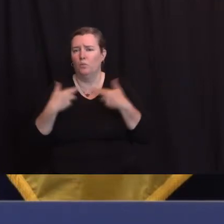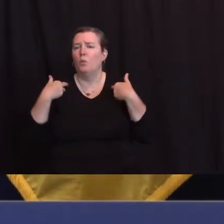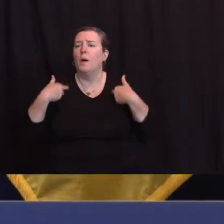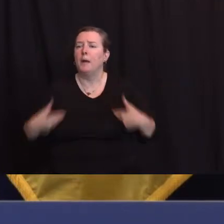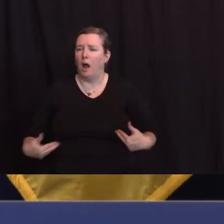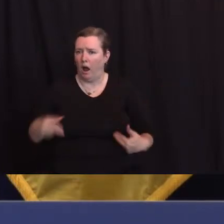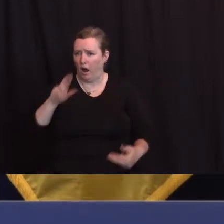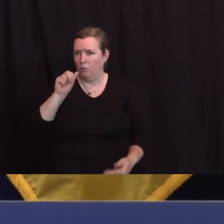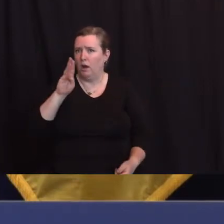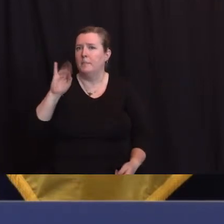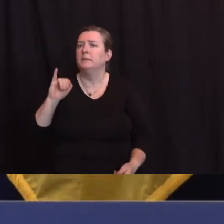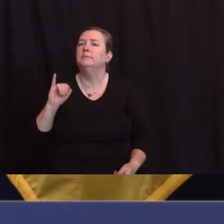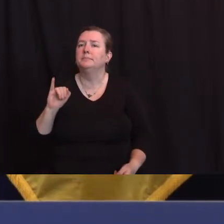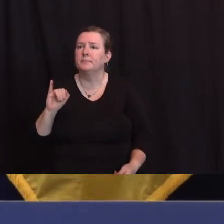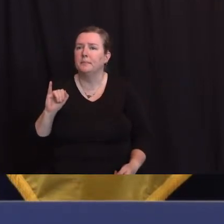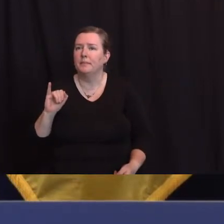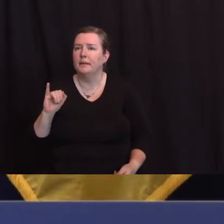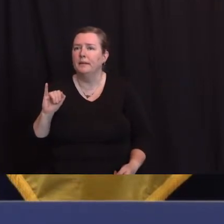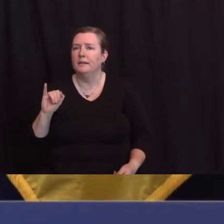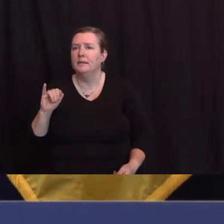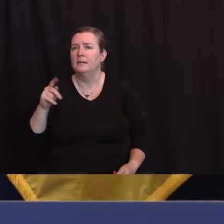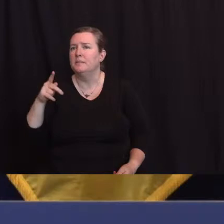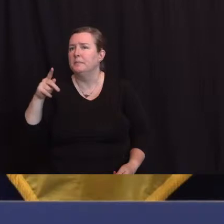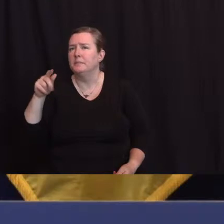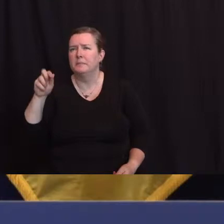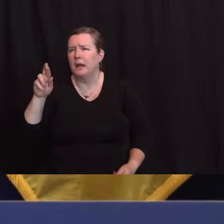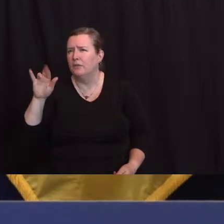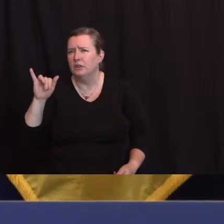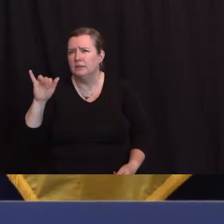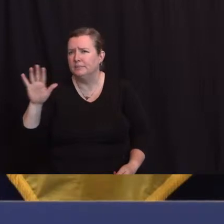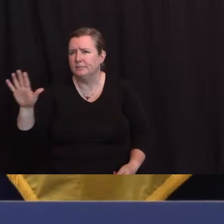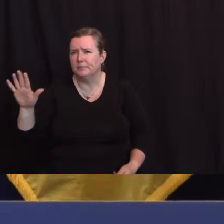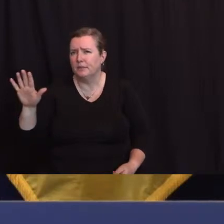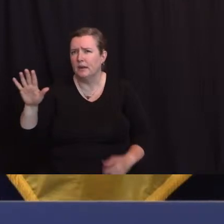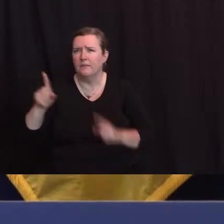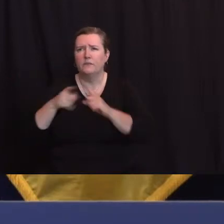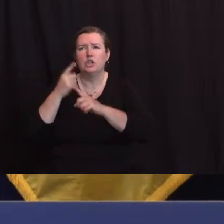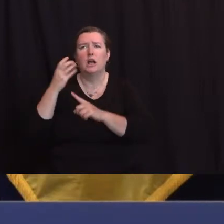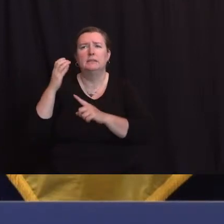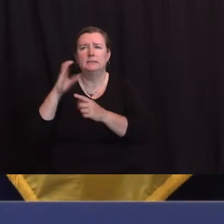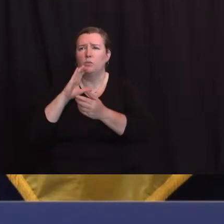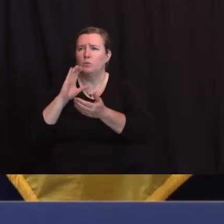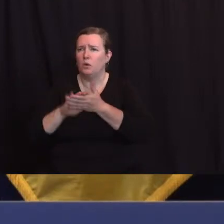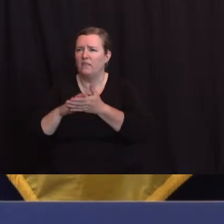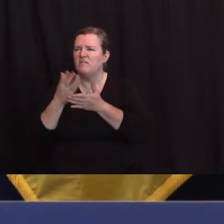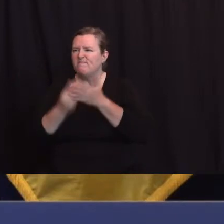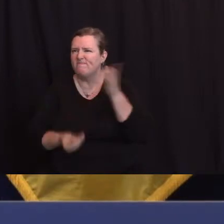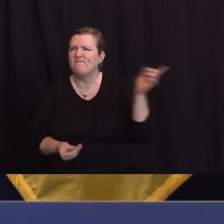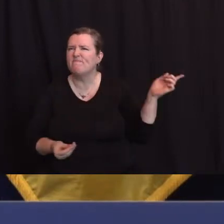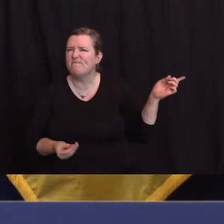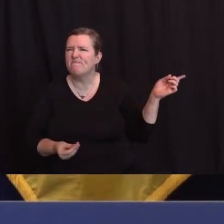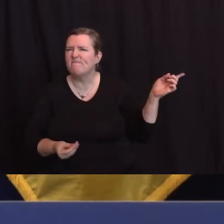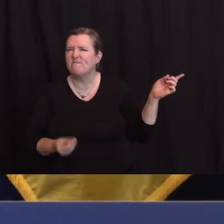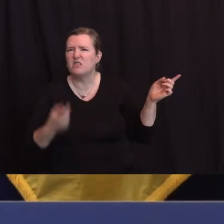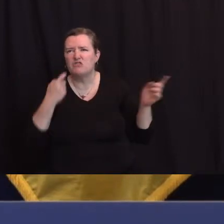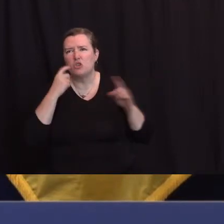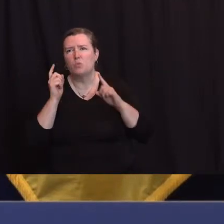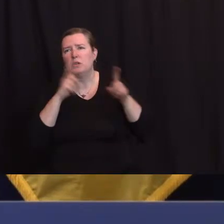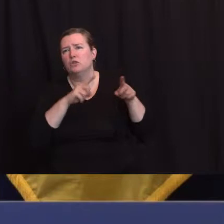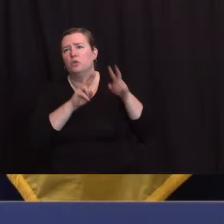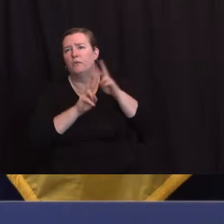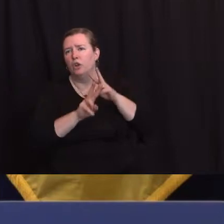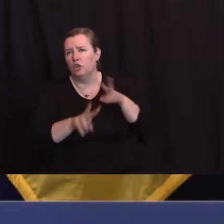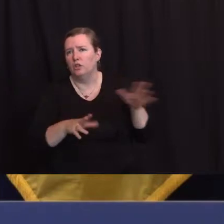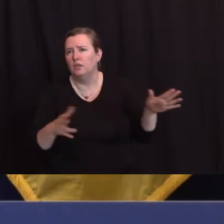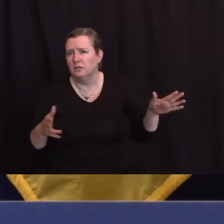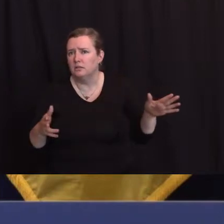had his dad's first cousin was and his wife were lost. He had just come from the funeral. So this is not